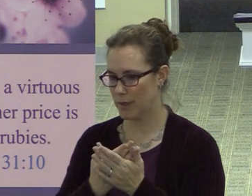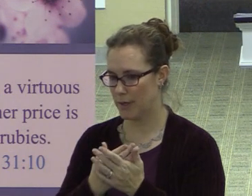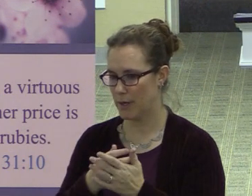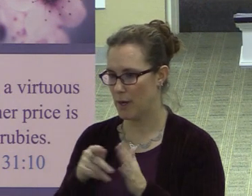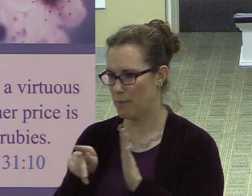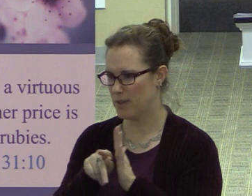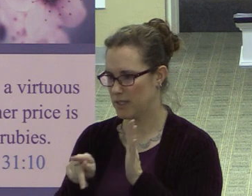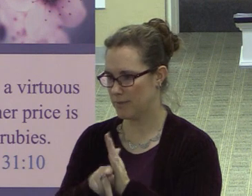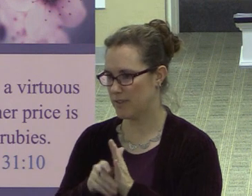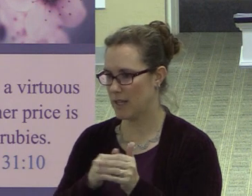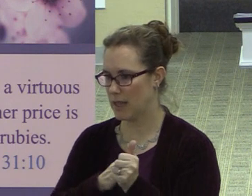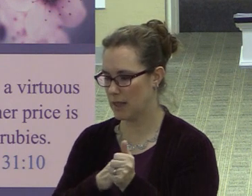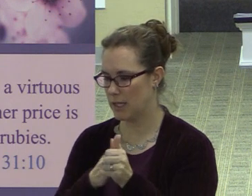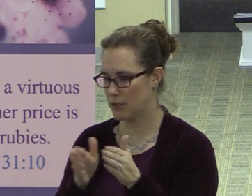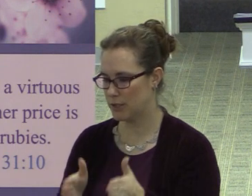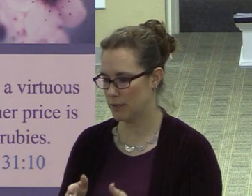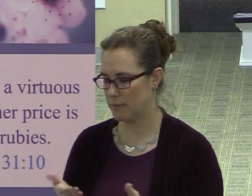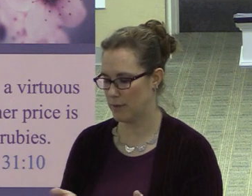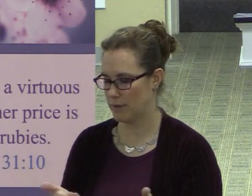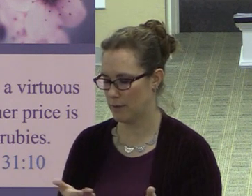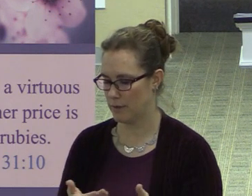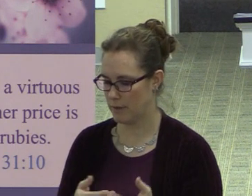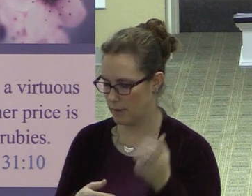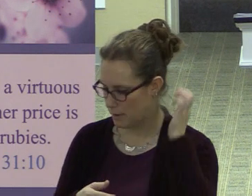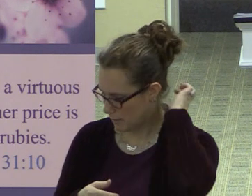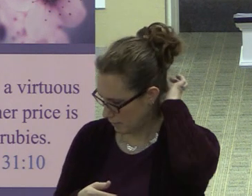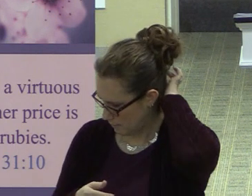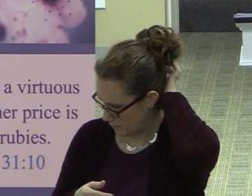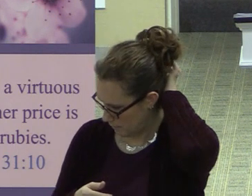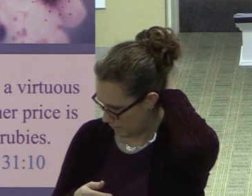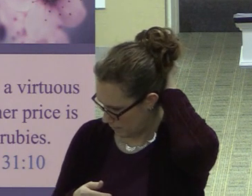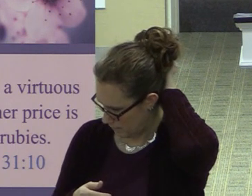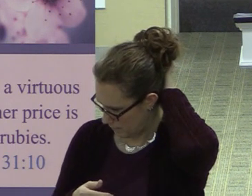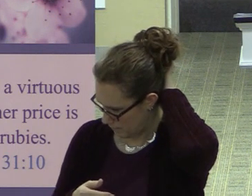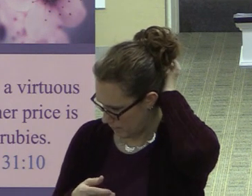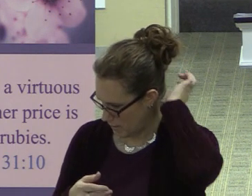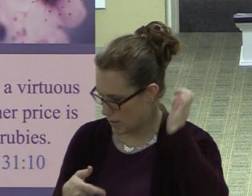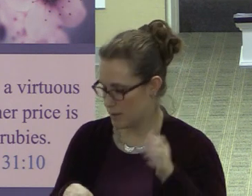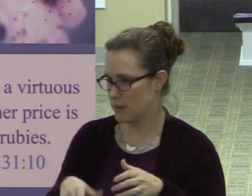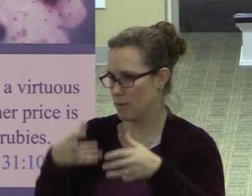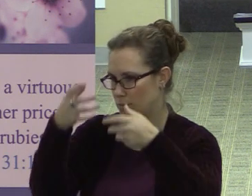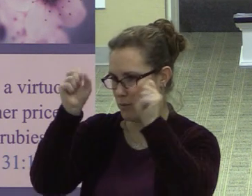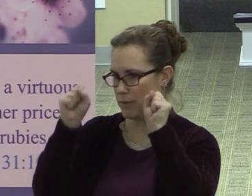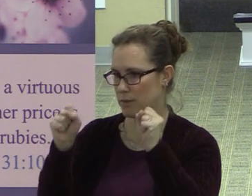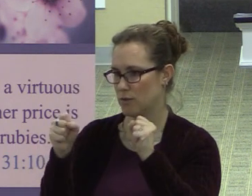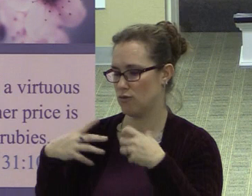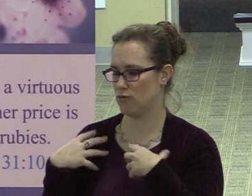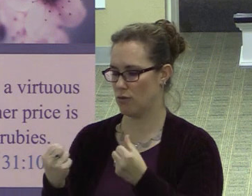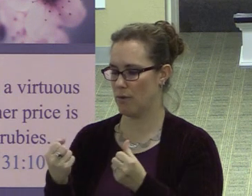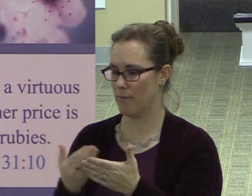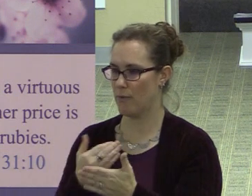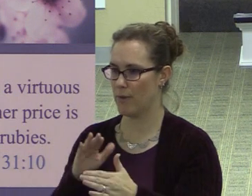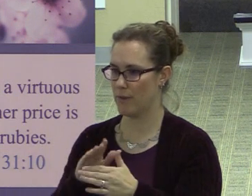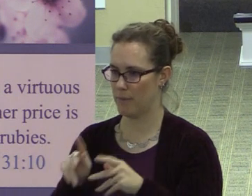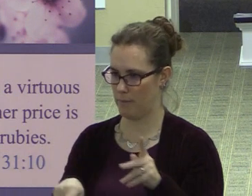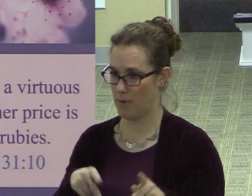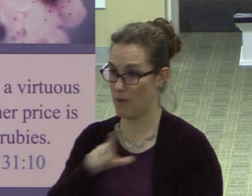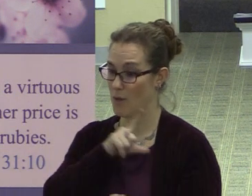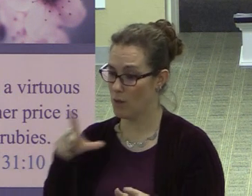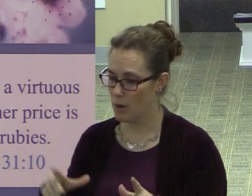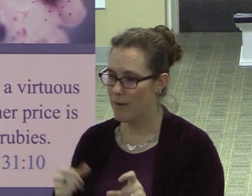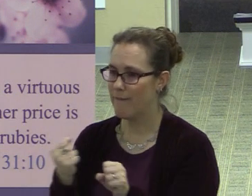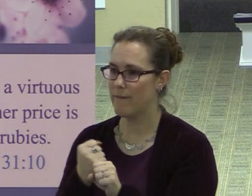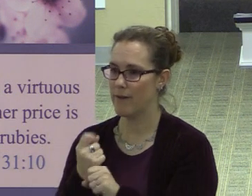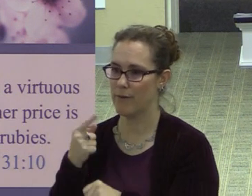want you to notice something about this verse. I'm not going to preach on it, so I want to point it out right now. Here is Moses strong before the people. The Lord will fight for you. You will see